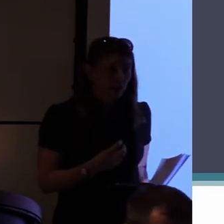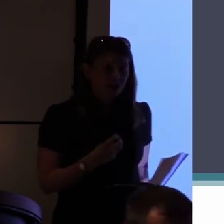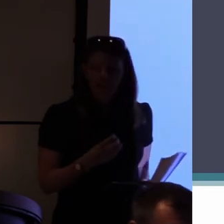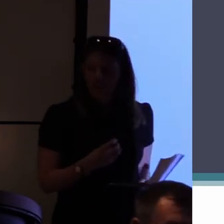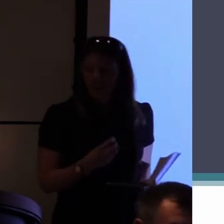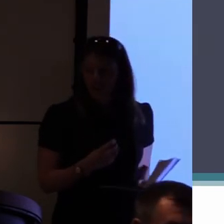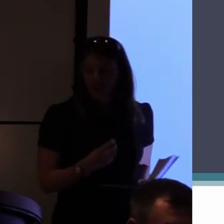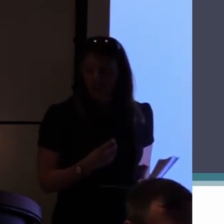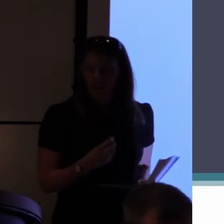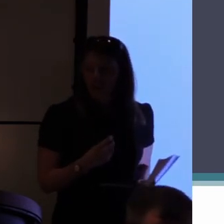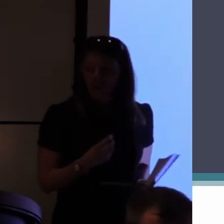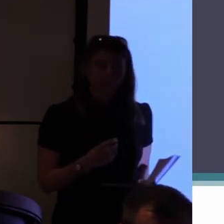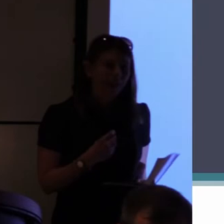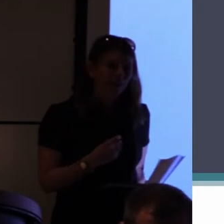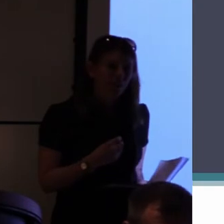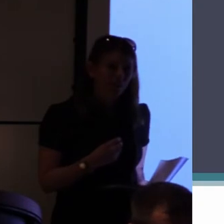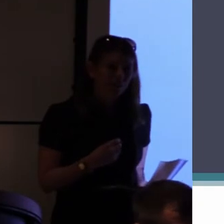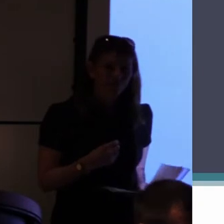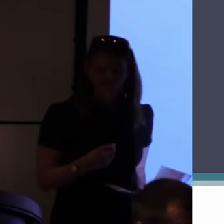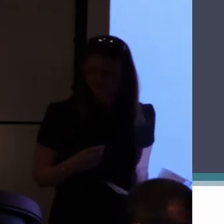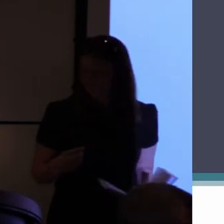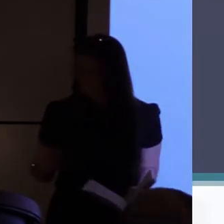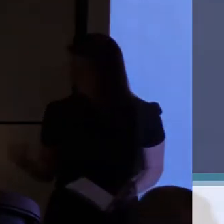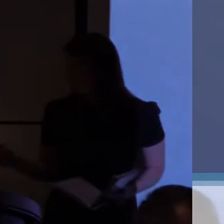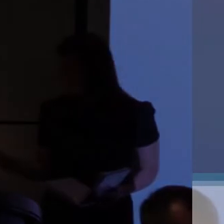any experiences, ideas you have on this. Thank you very much.